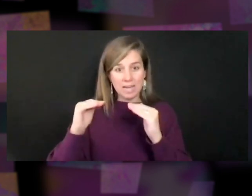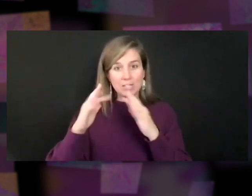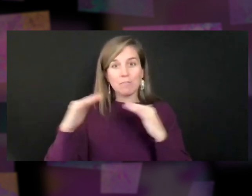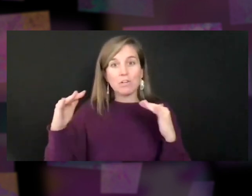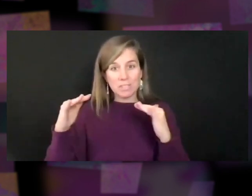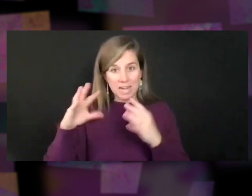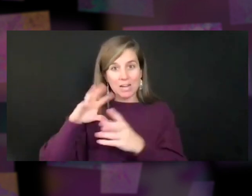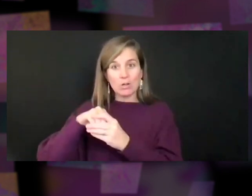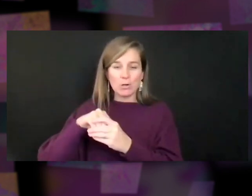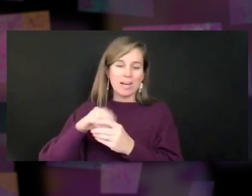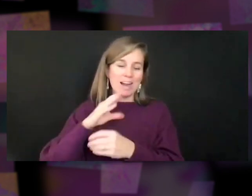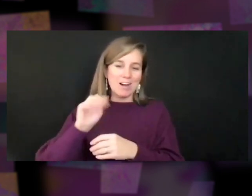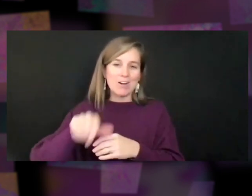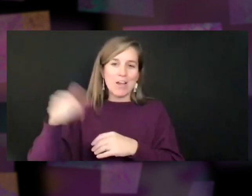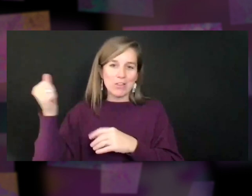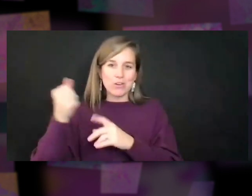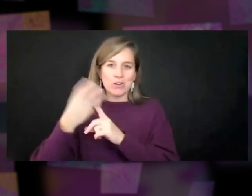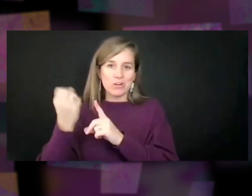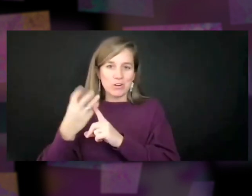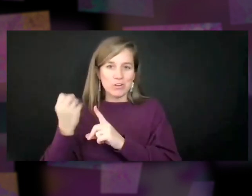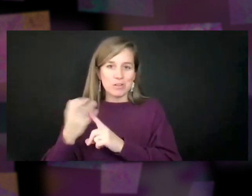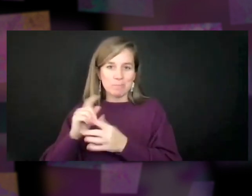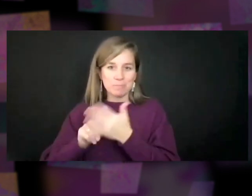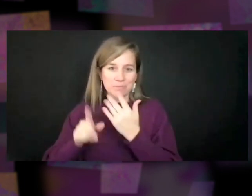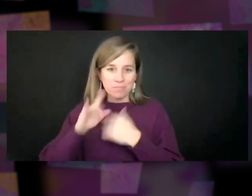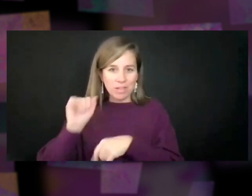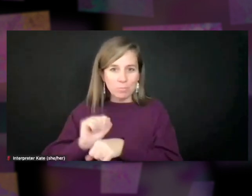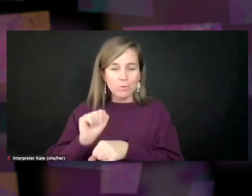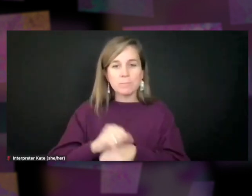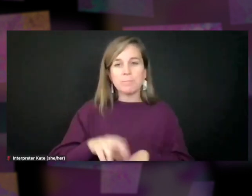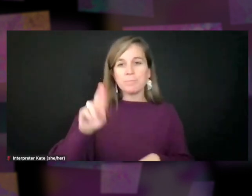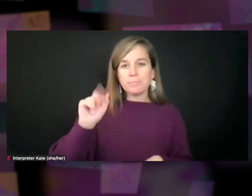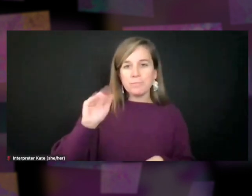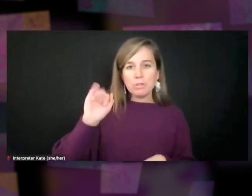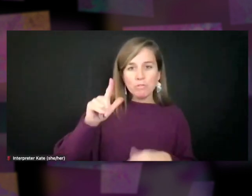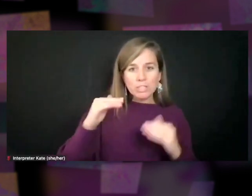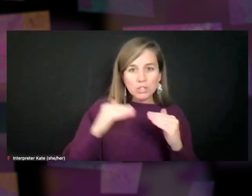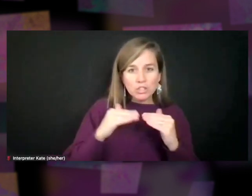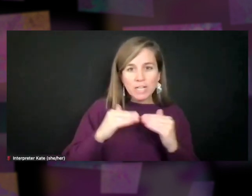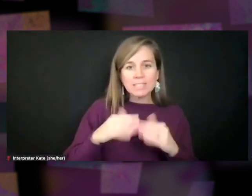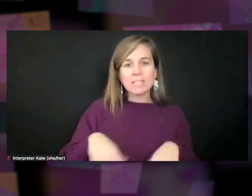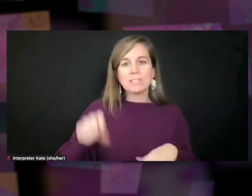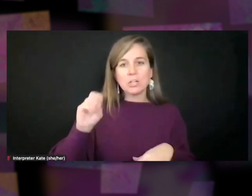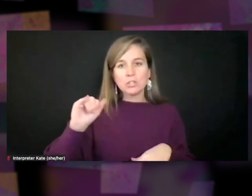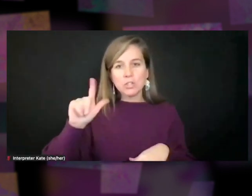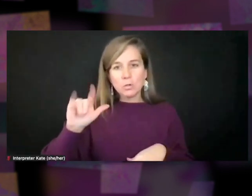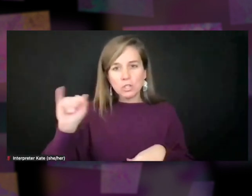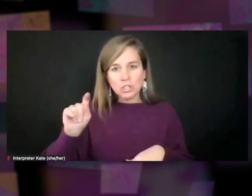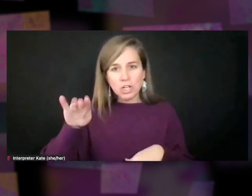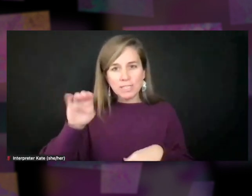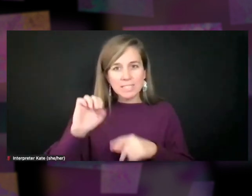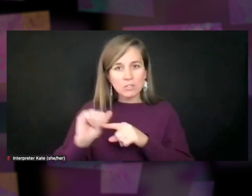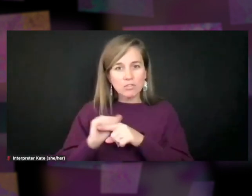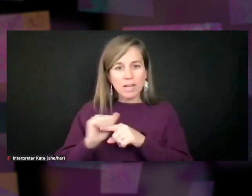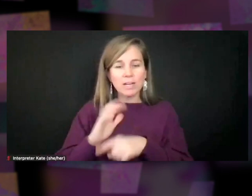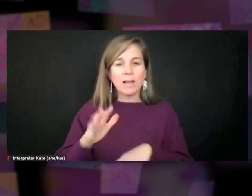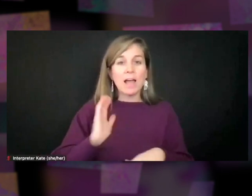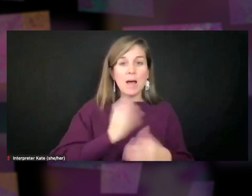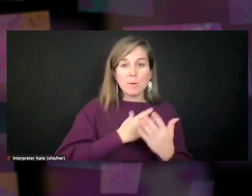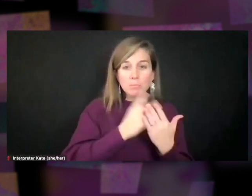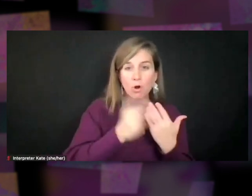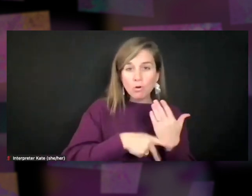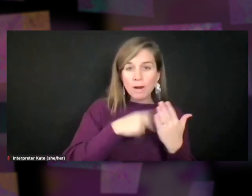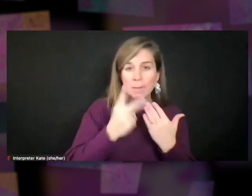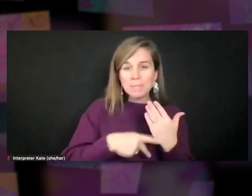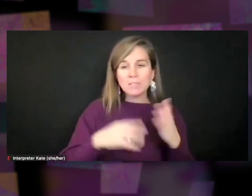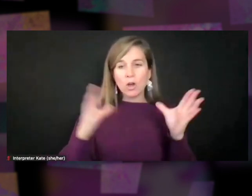work, our racial justice and social justice trainings, our programming, our gatherings, all